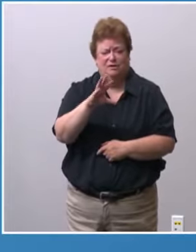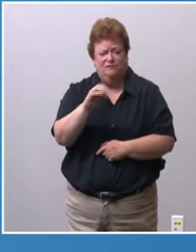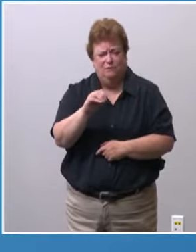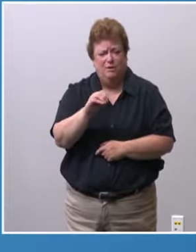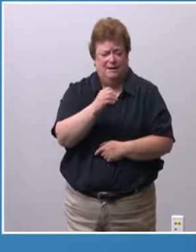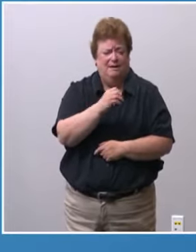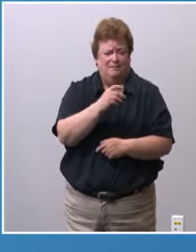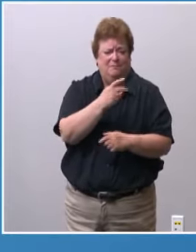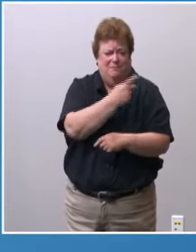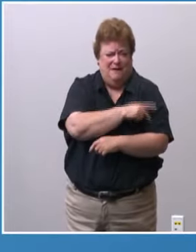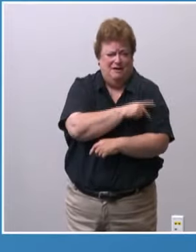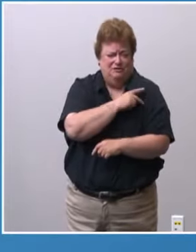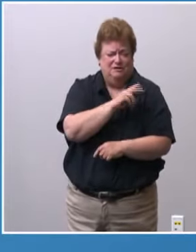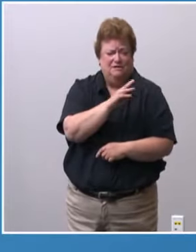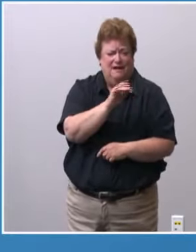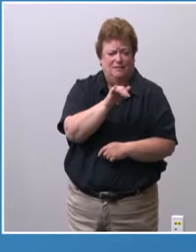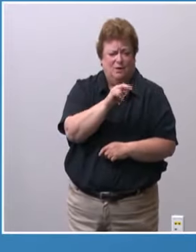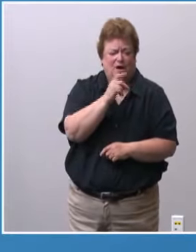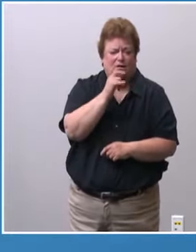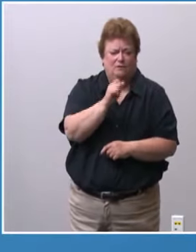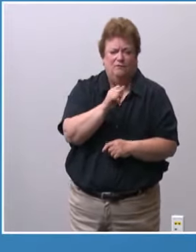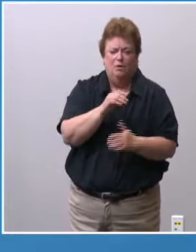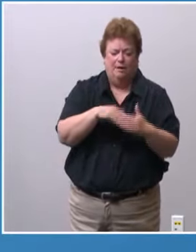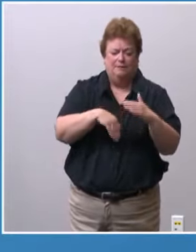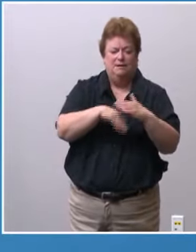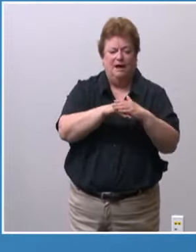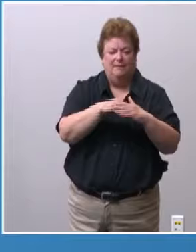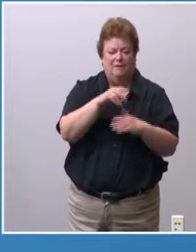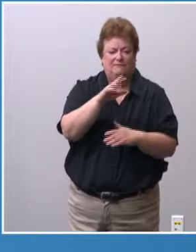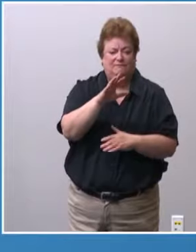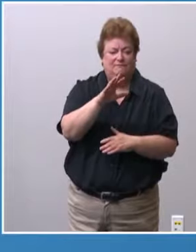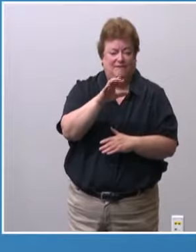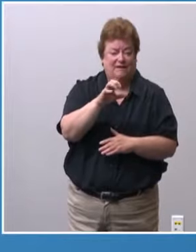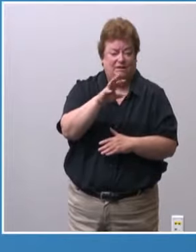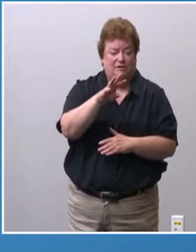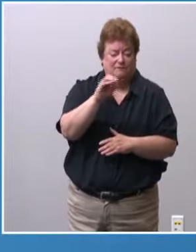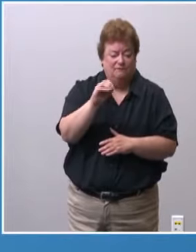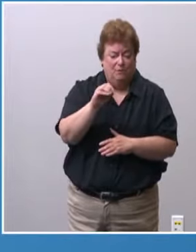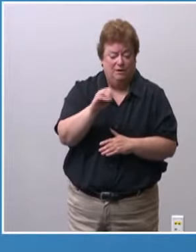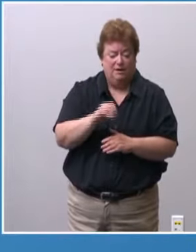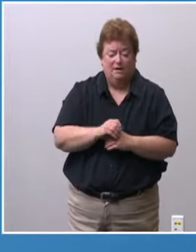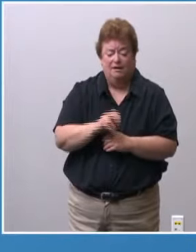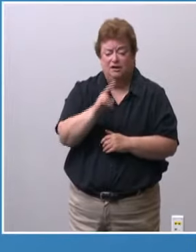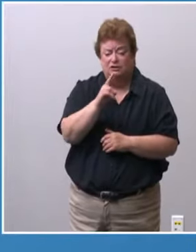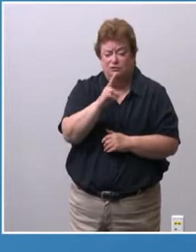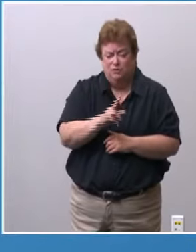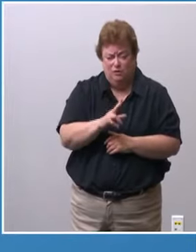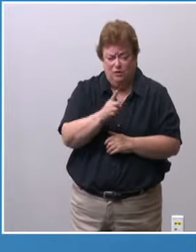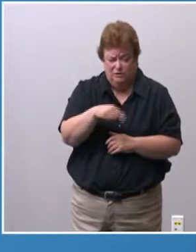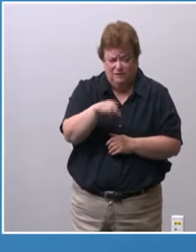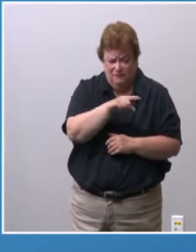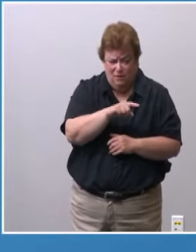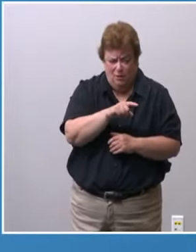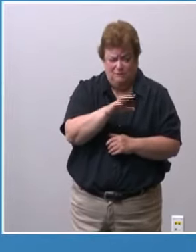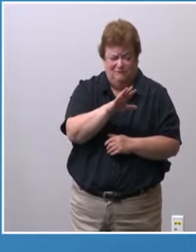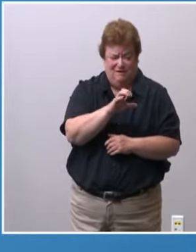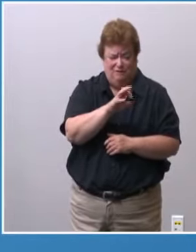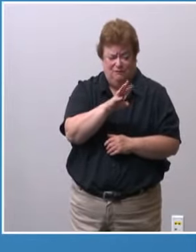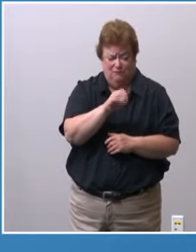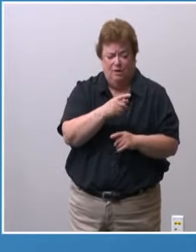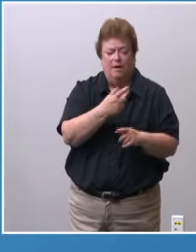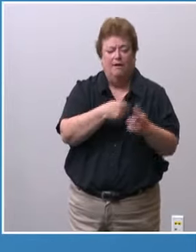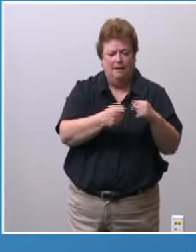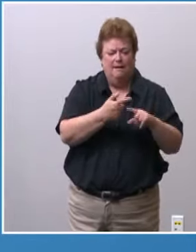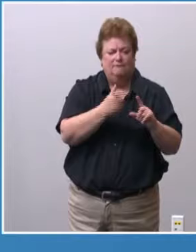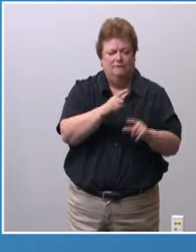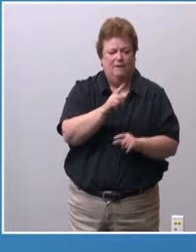Bryan with a top capacity of roughly 540. 2/3 of those on any given day, again without COVID, come from